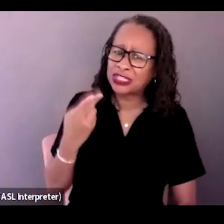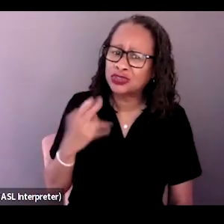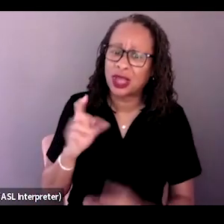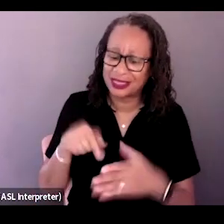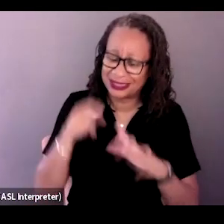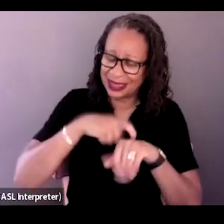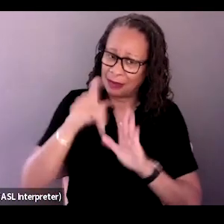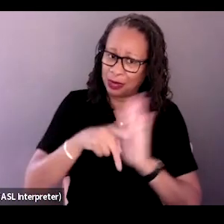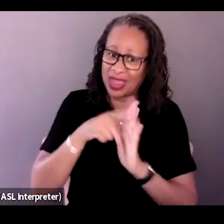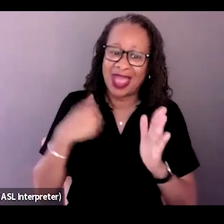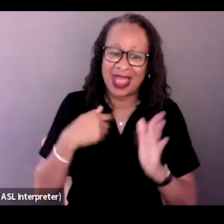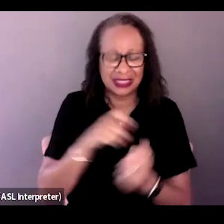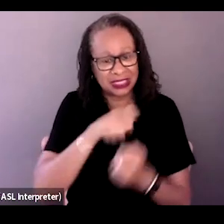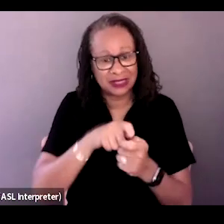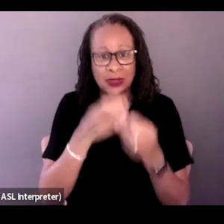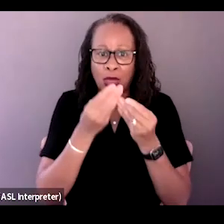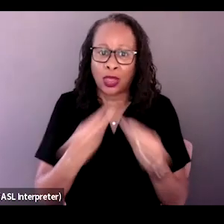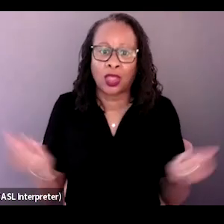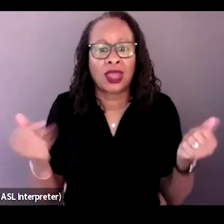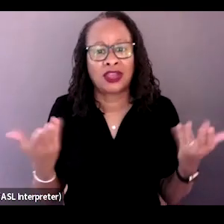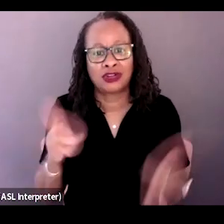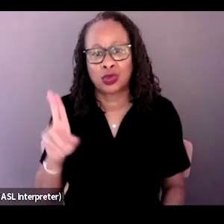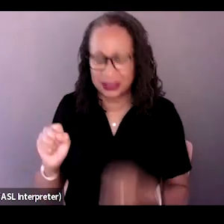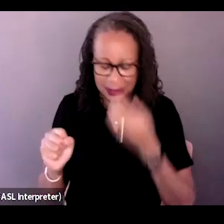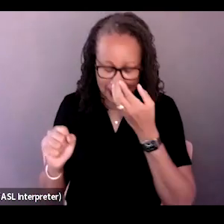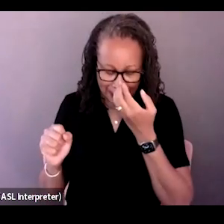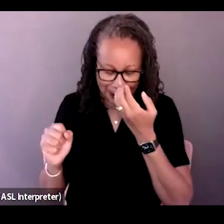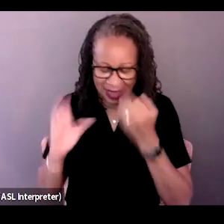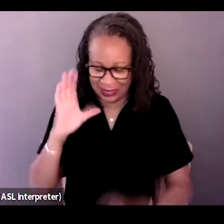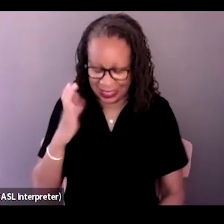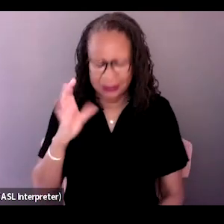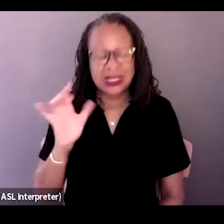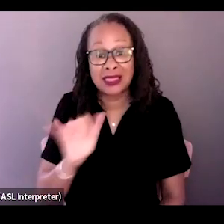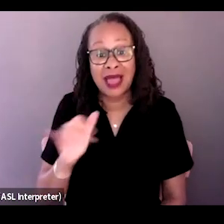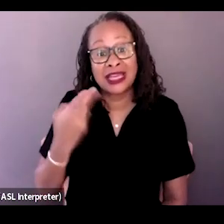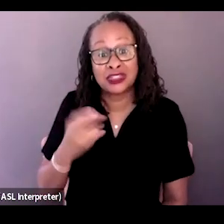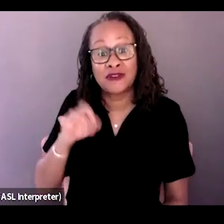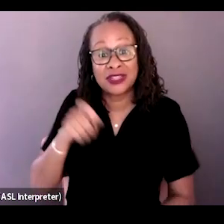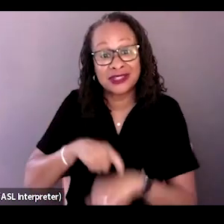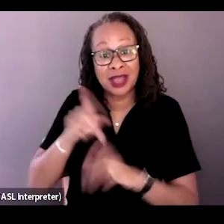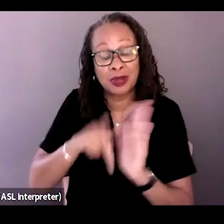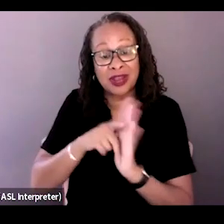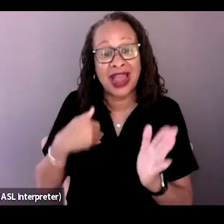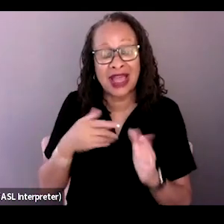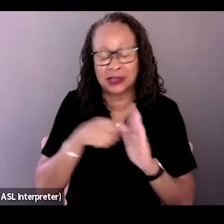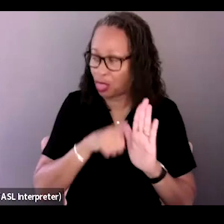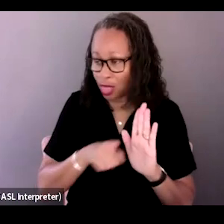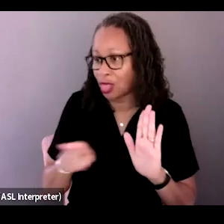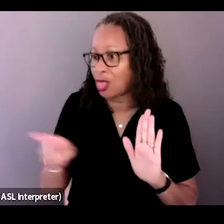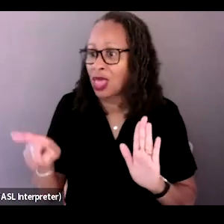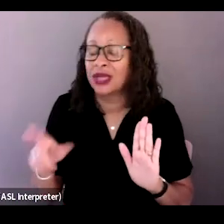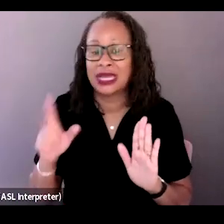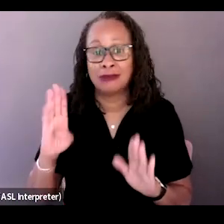period has certainly faded away in the United States of America. It sounds like the history of this period has somewhat drifted away in